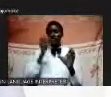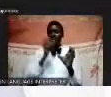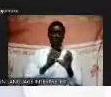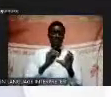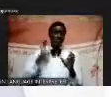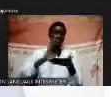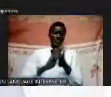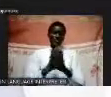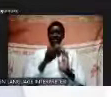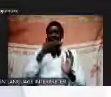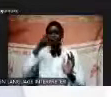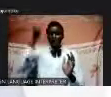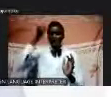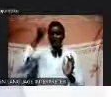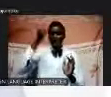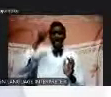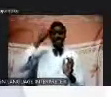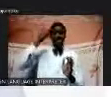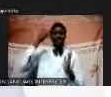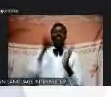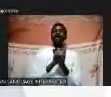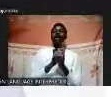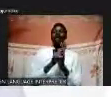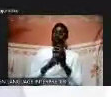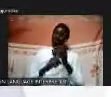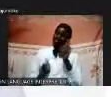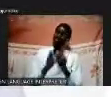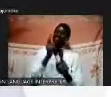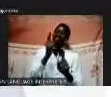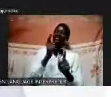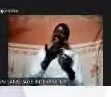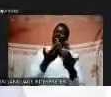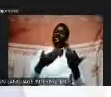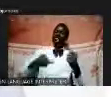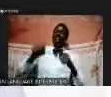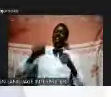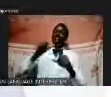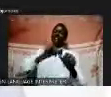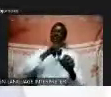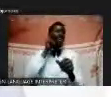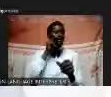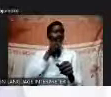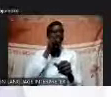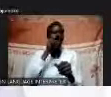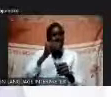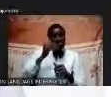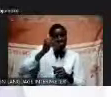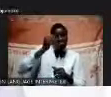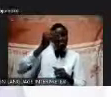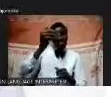think that is the great thing about Nigeria. So our solutions really about the Nigerian child are really at